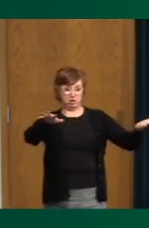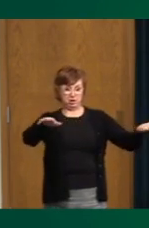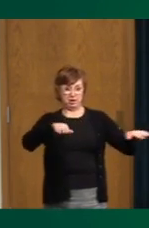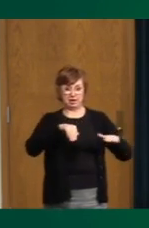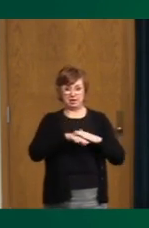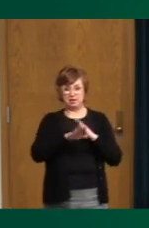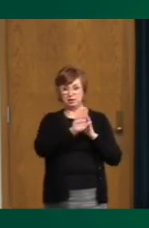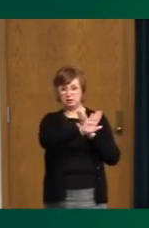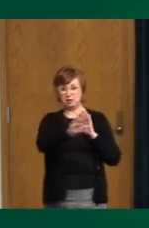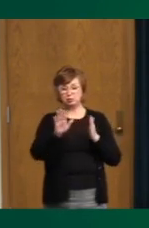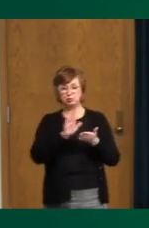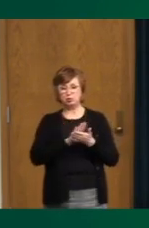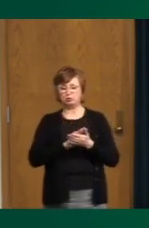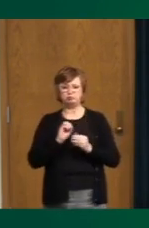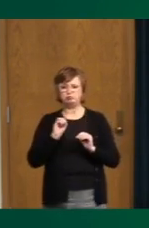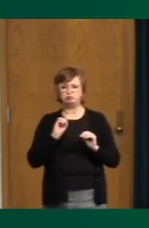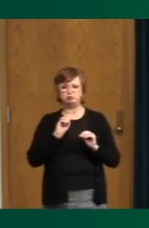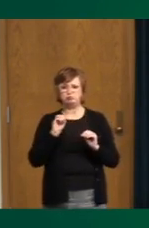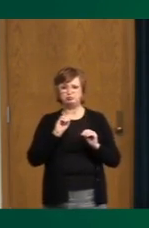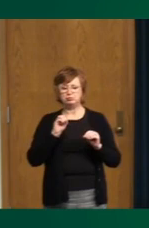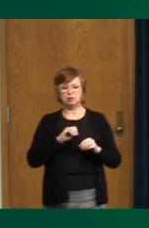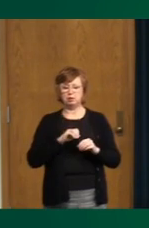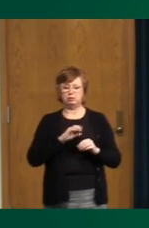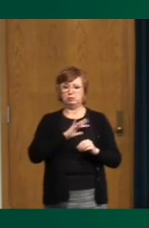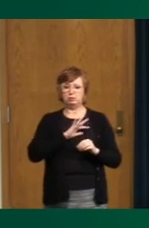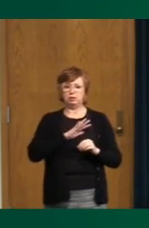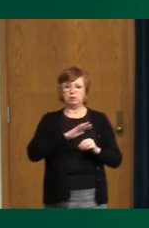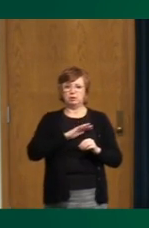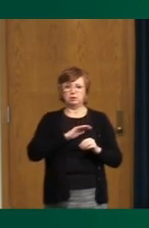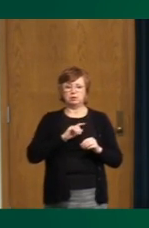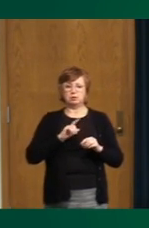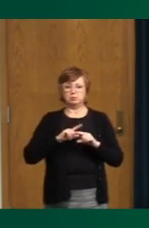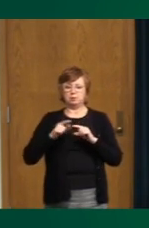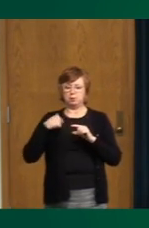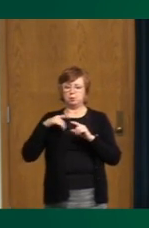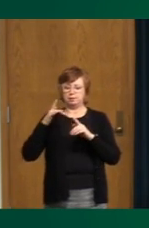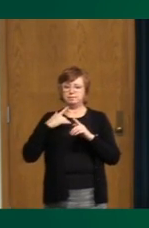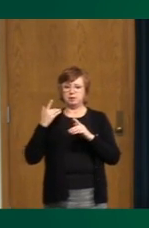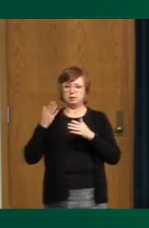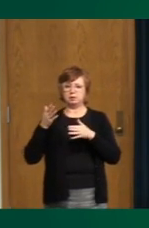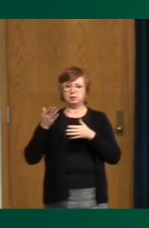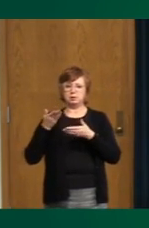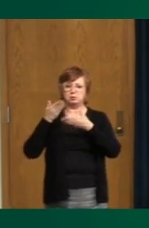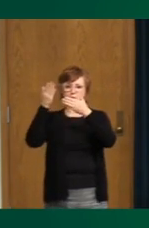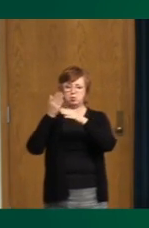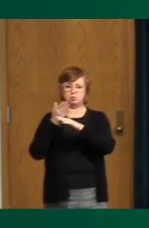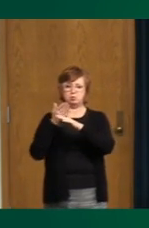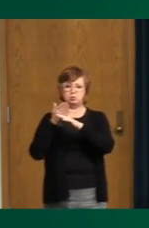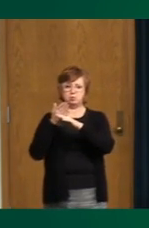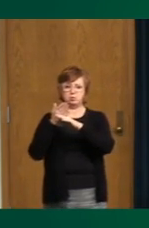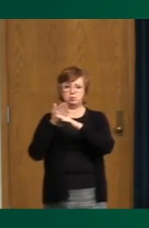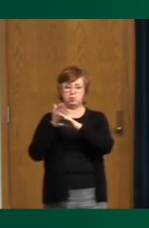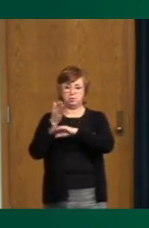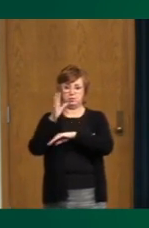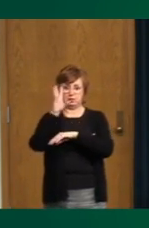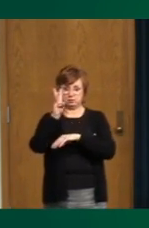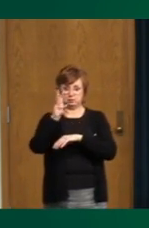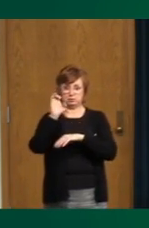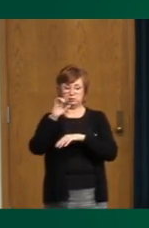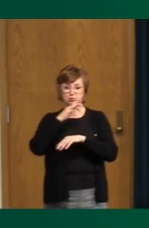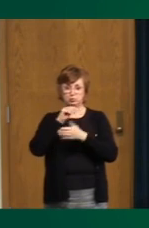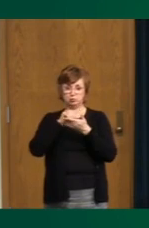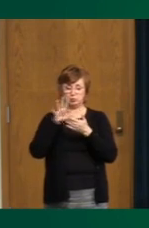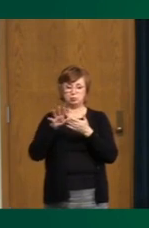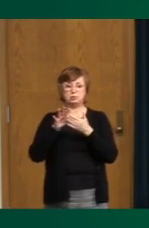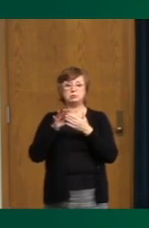schools, but we still, did recommend that larger high schools, more than 600, look at the option of going to level 3,